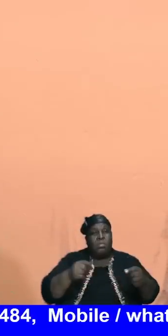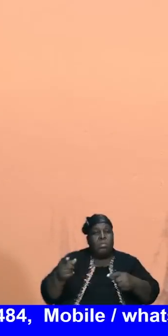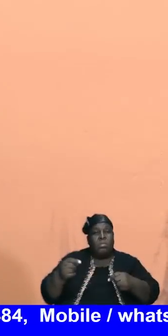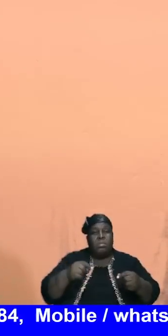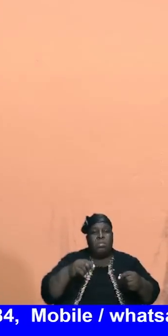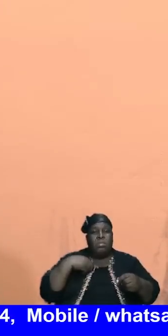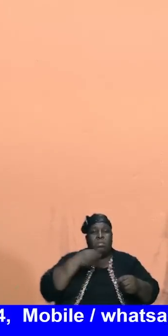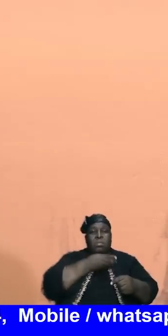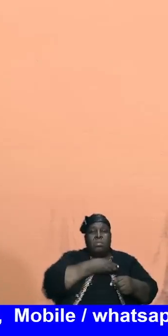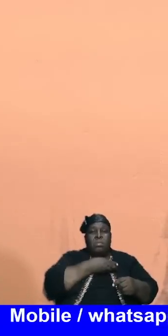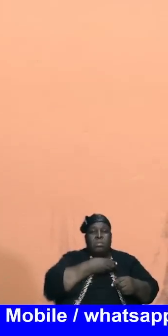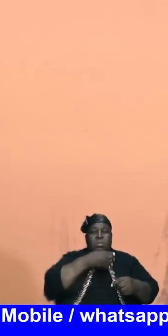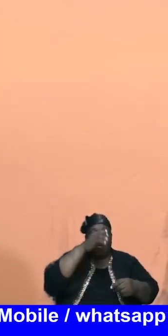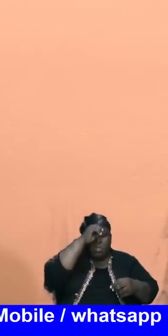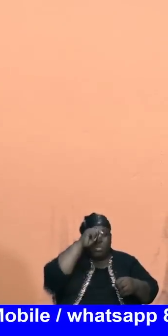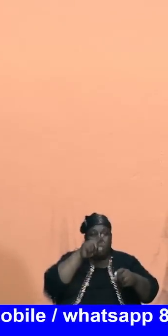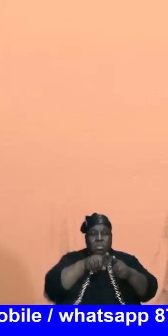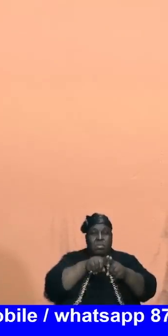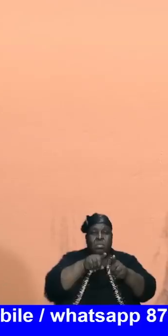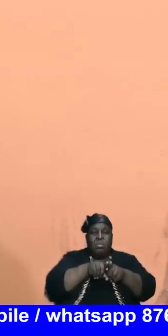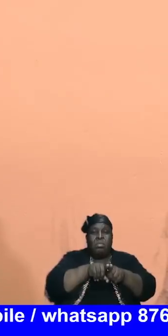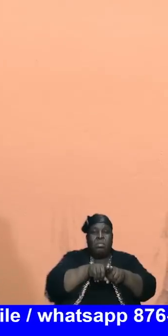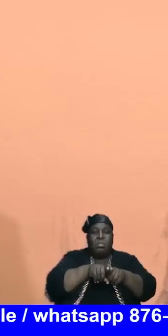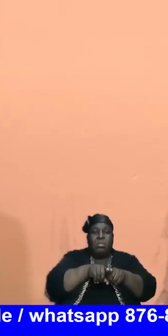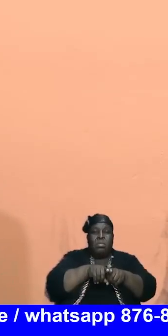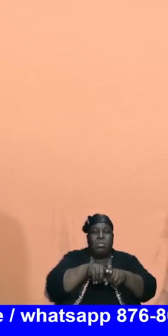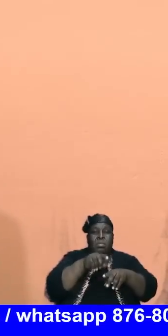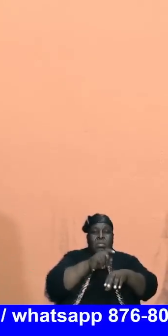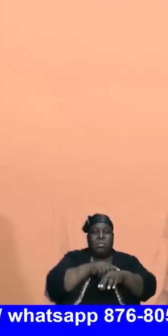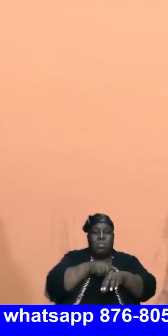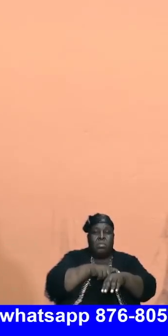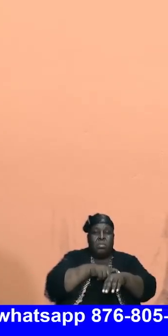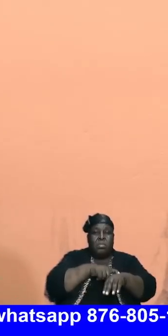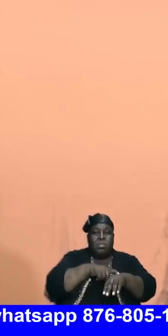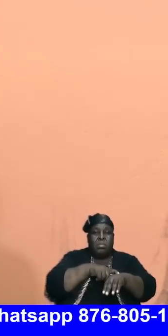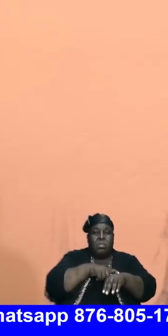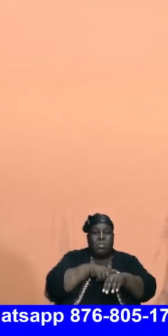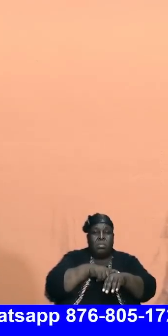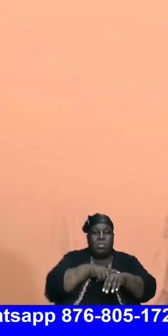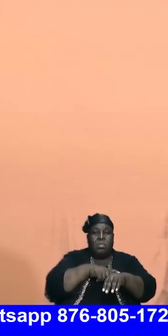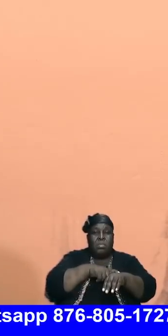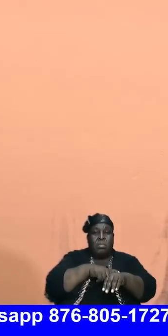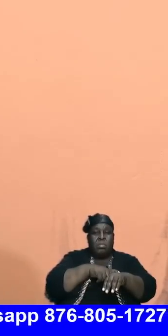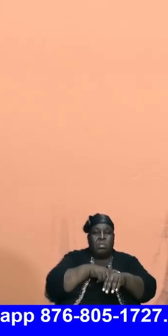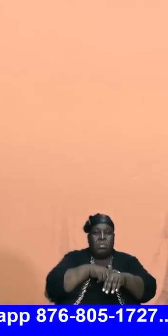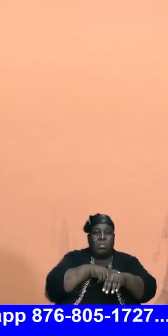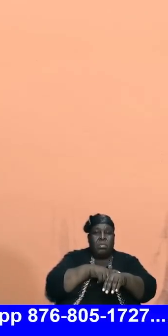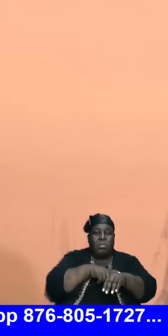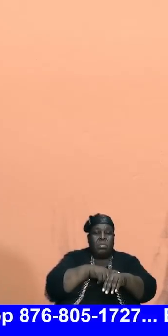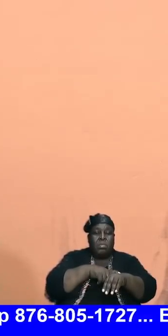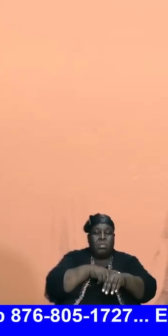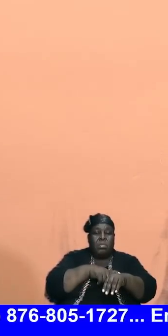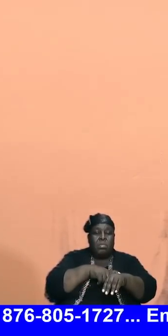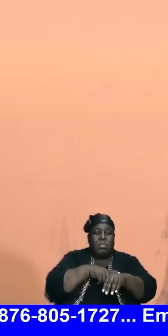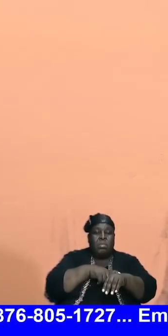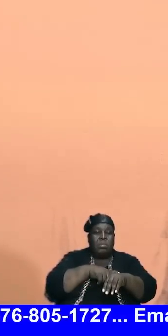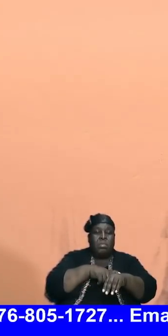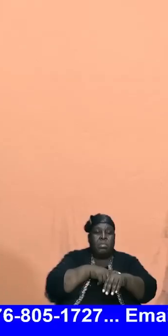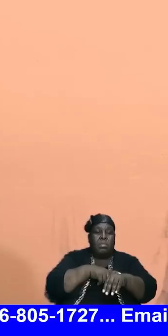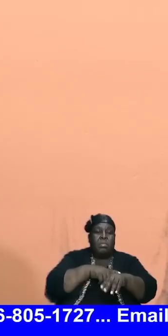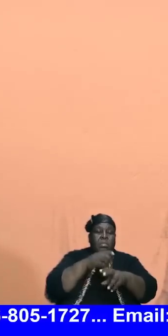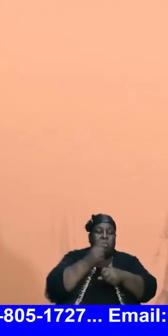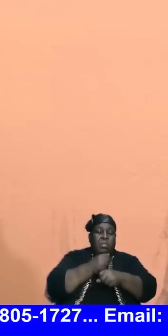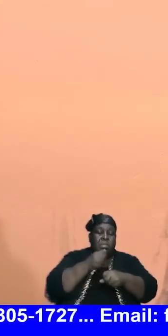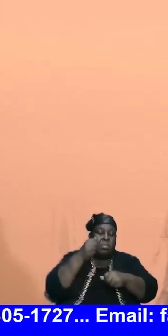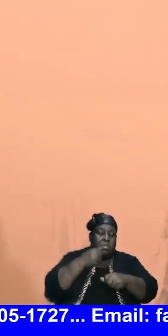brother, he had enough time. If there were anything, you know, in 11, he had enough time to get himself ready. And I strongly believe that